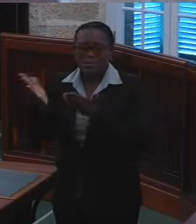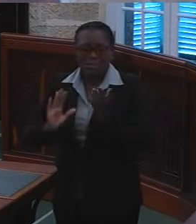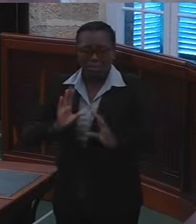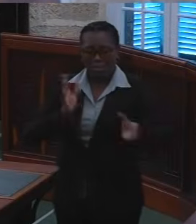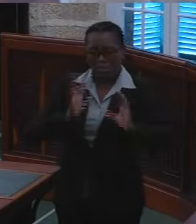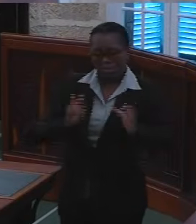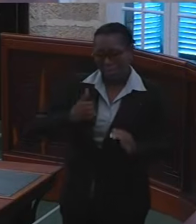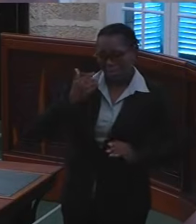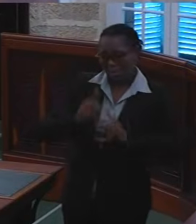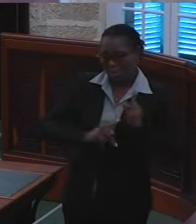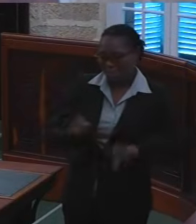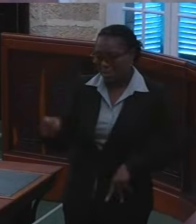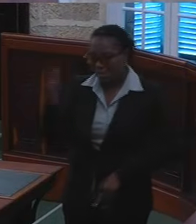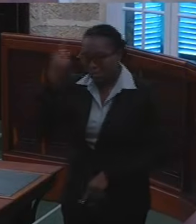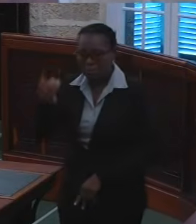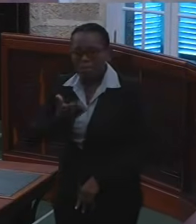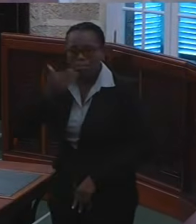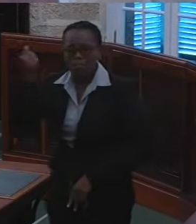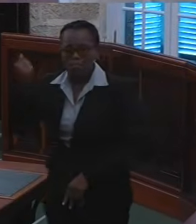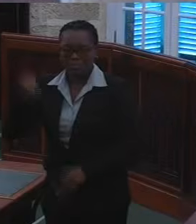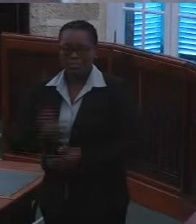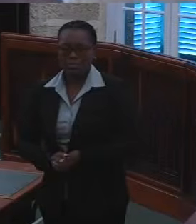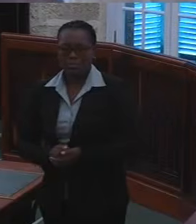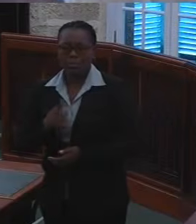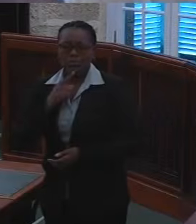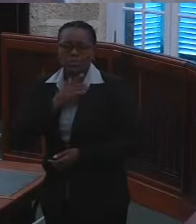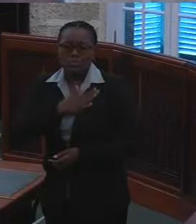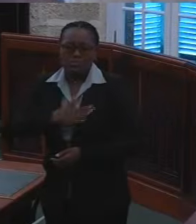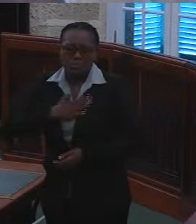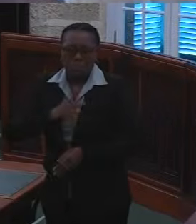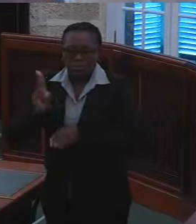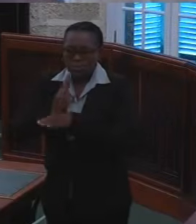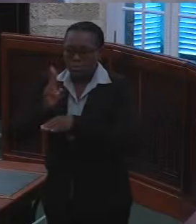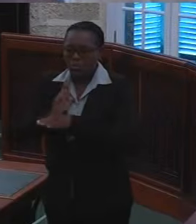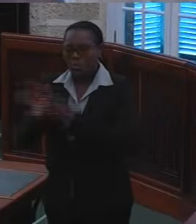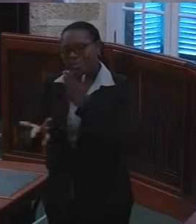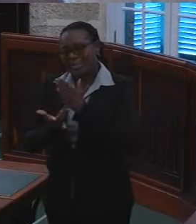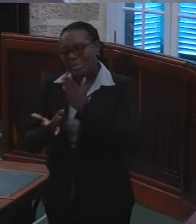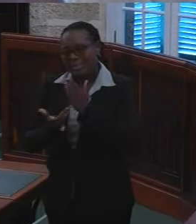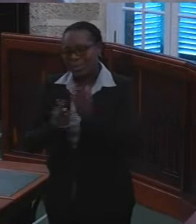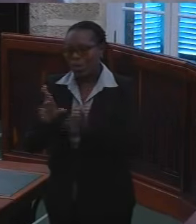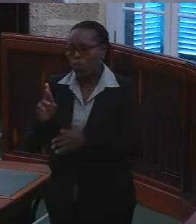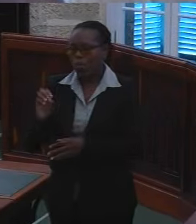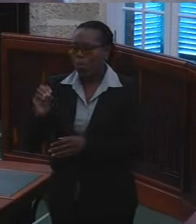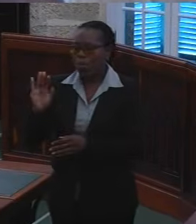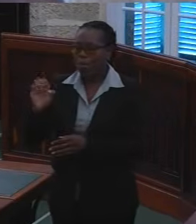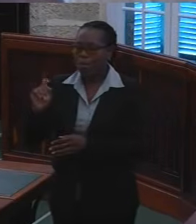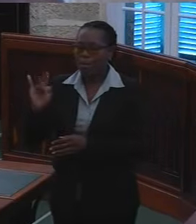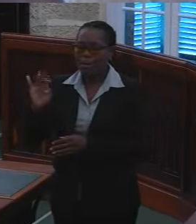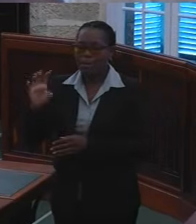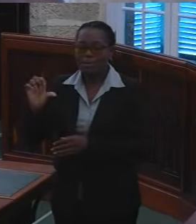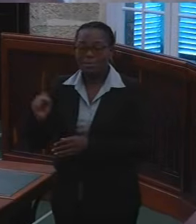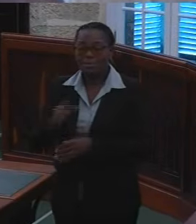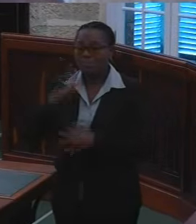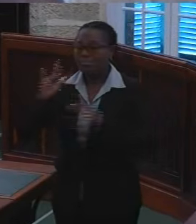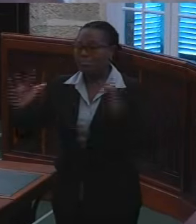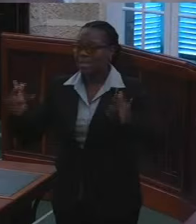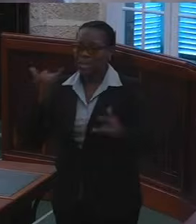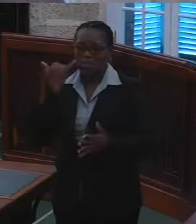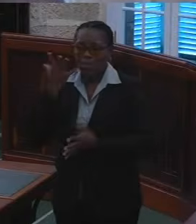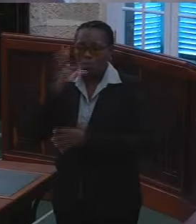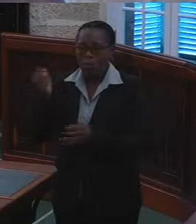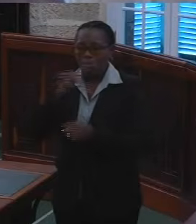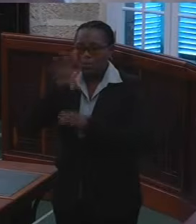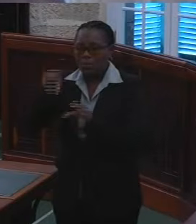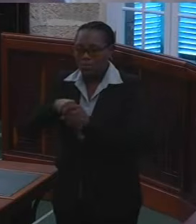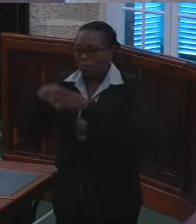people. And they understand and appreciate the use of technology, robotics and all those things. So if they want to be part of the conversation,